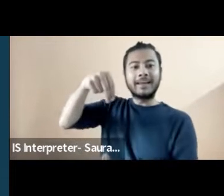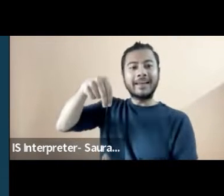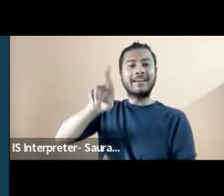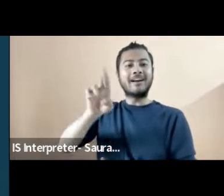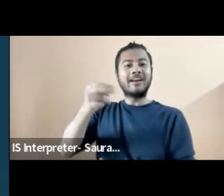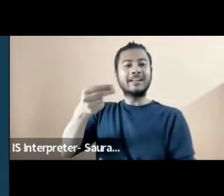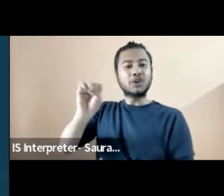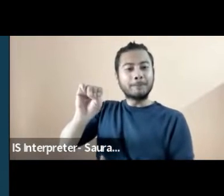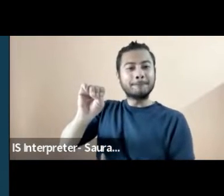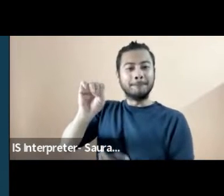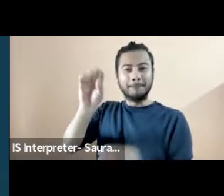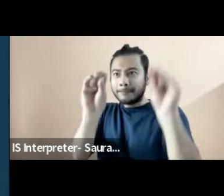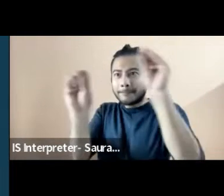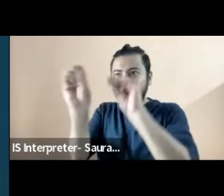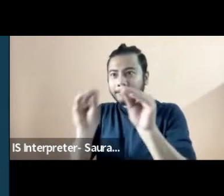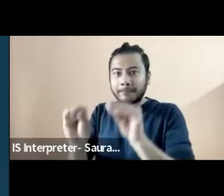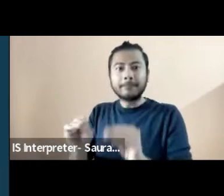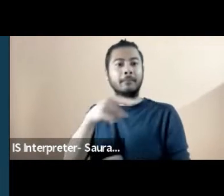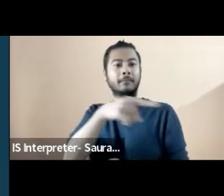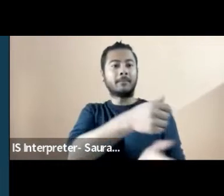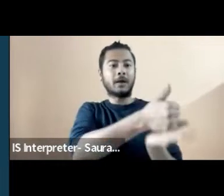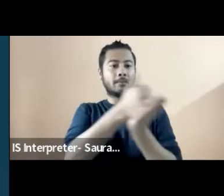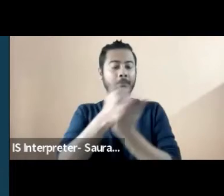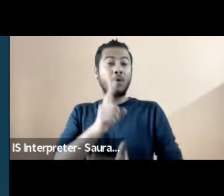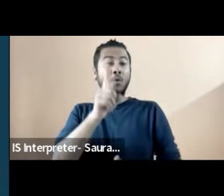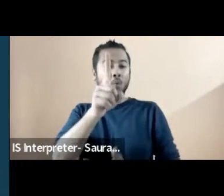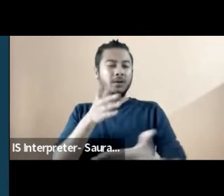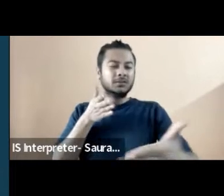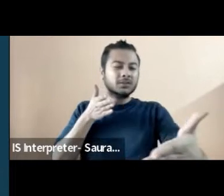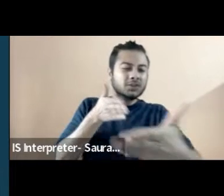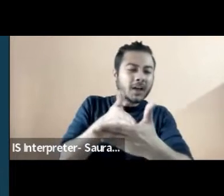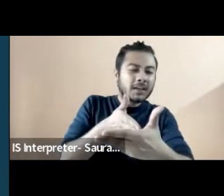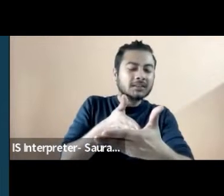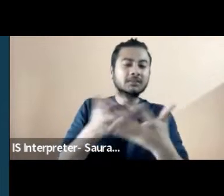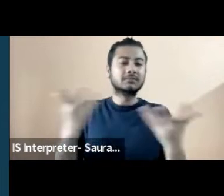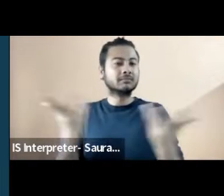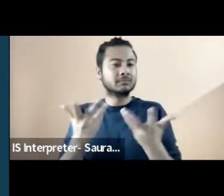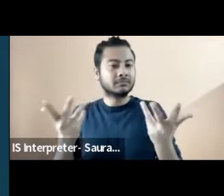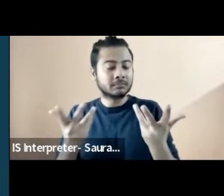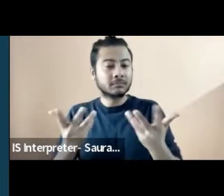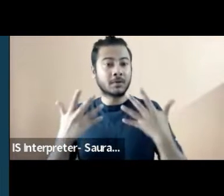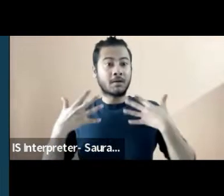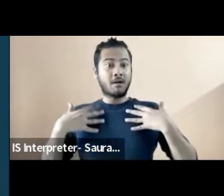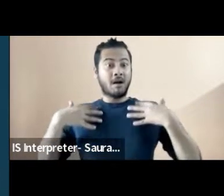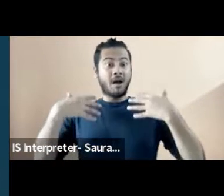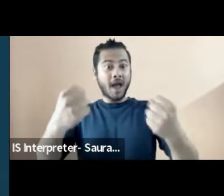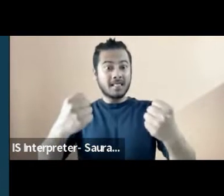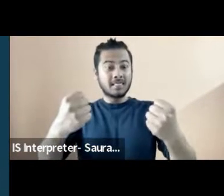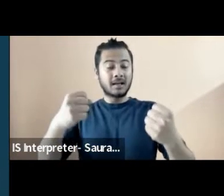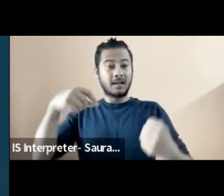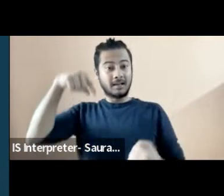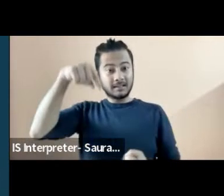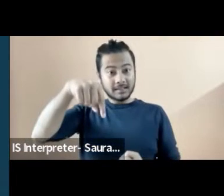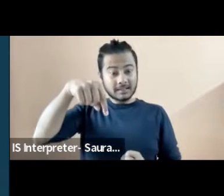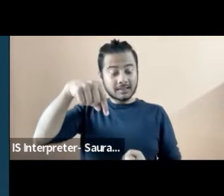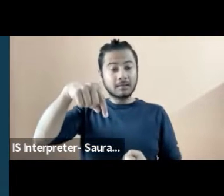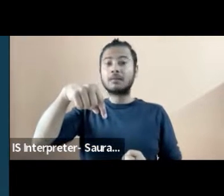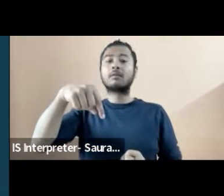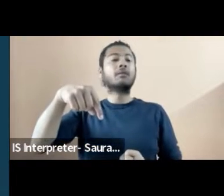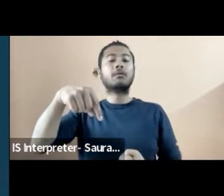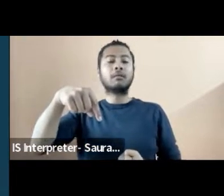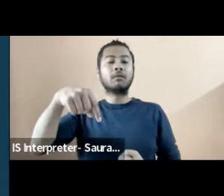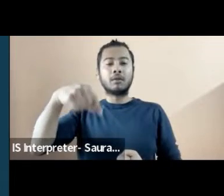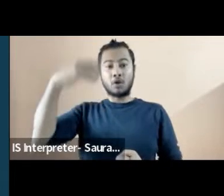of the pitfalls has been that the sustenance of community action for health hasn't happened through transferring of ownership directly